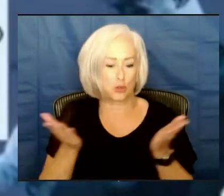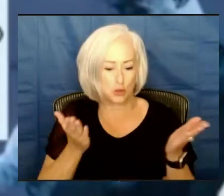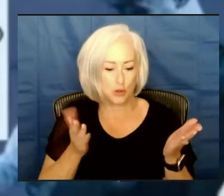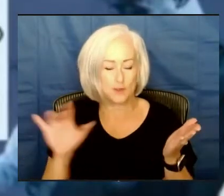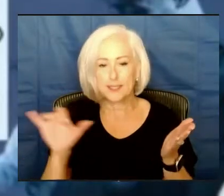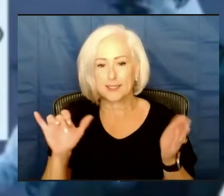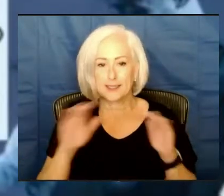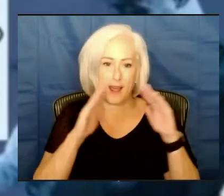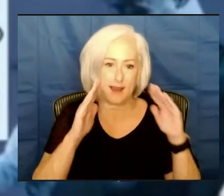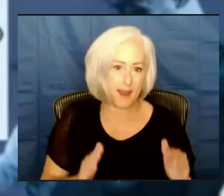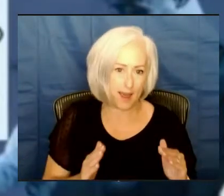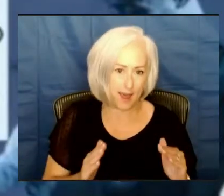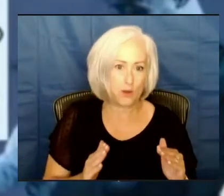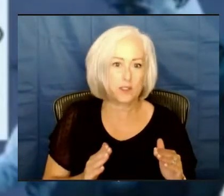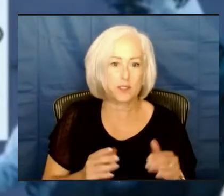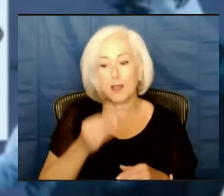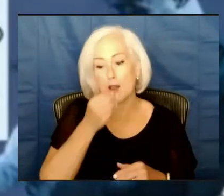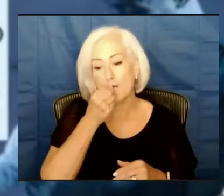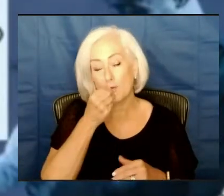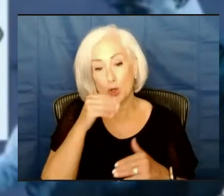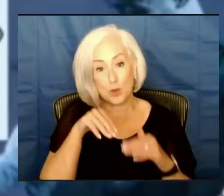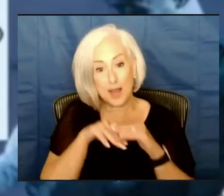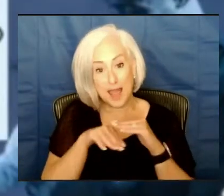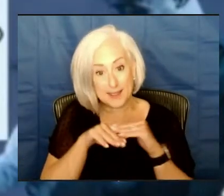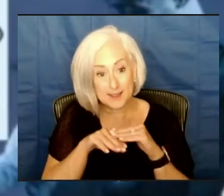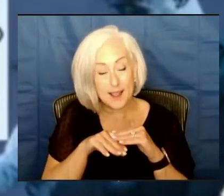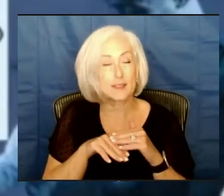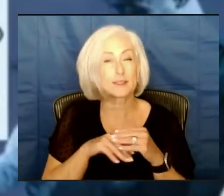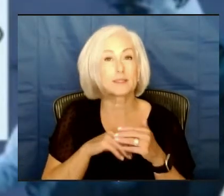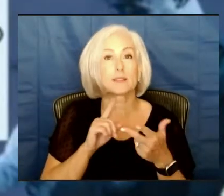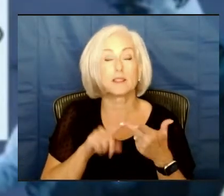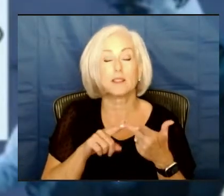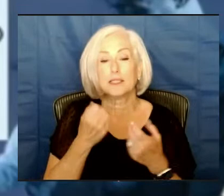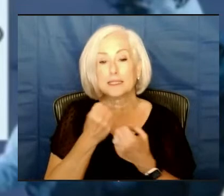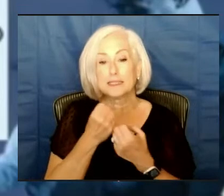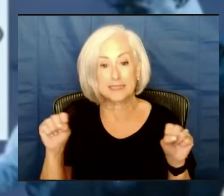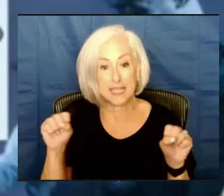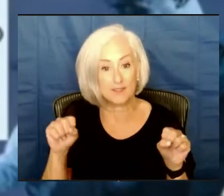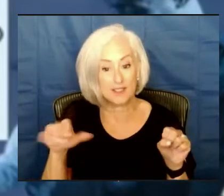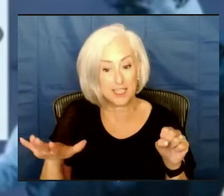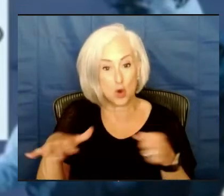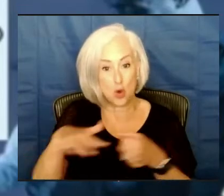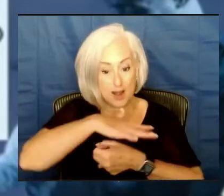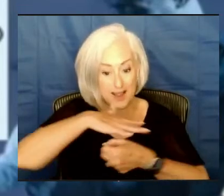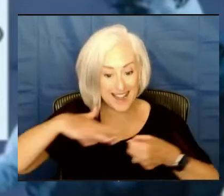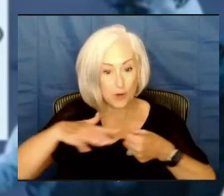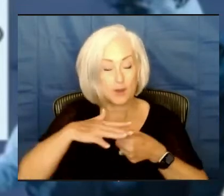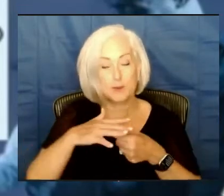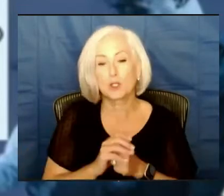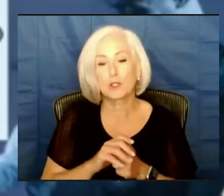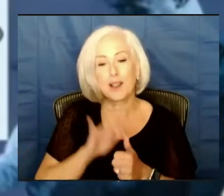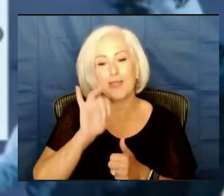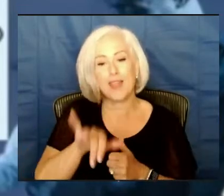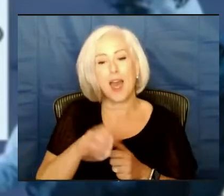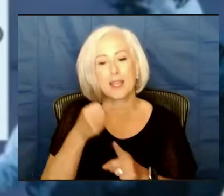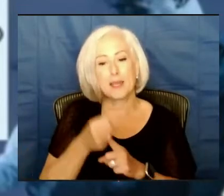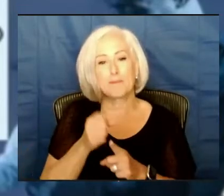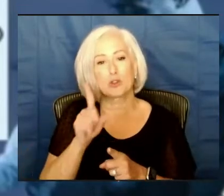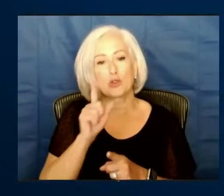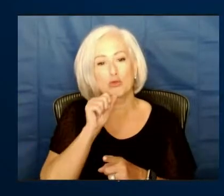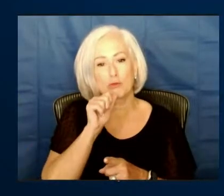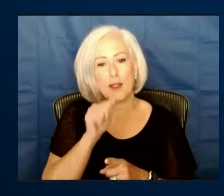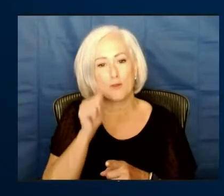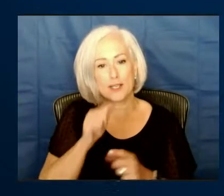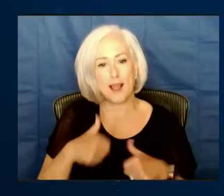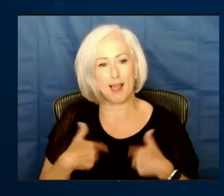and food access, safe food access, safety in your neighborhoods, things of that nature that impact your everyday life.